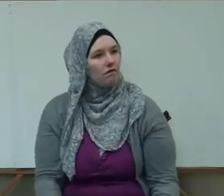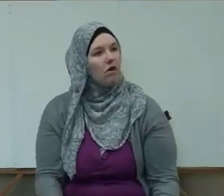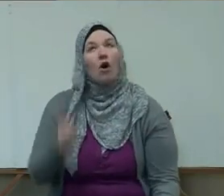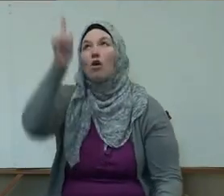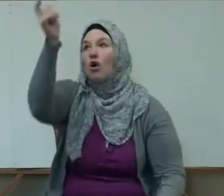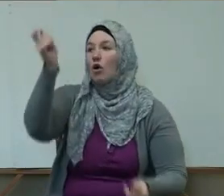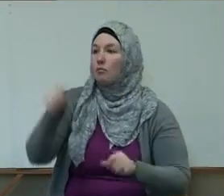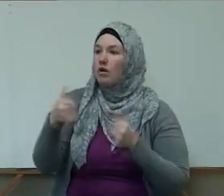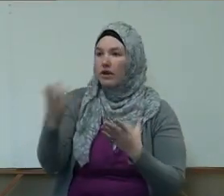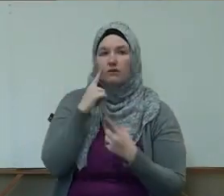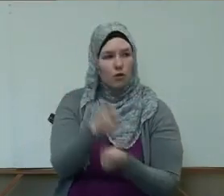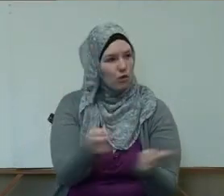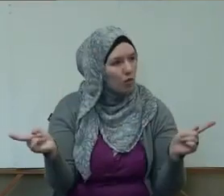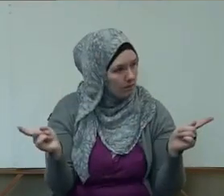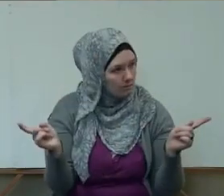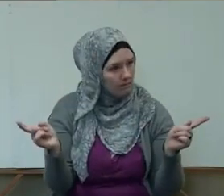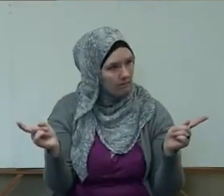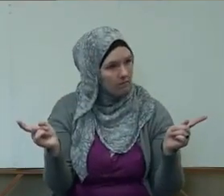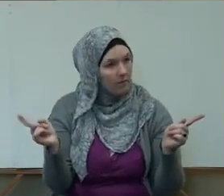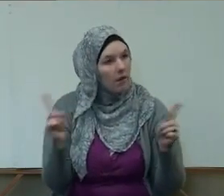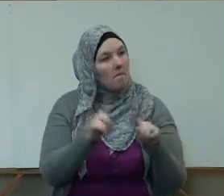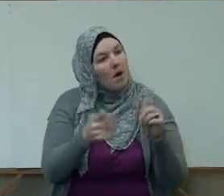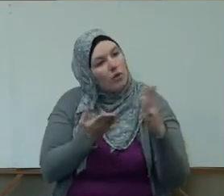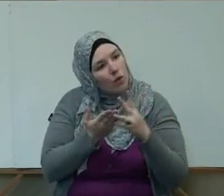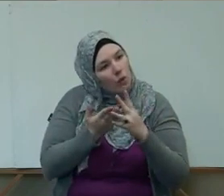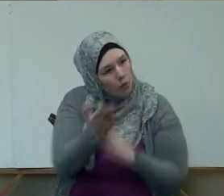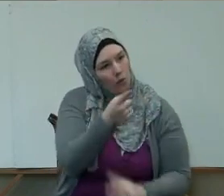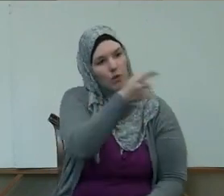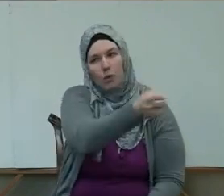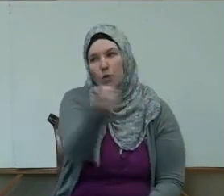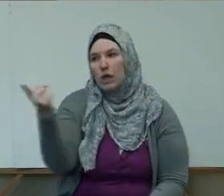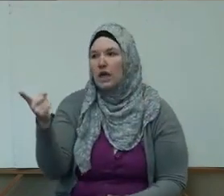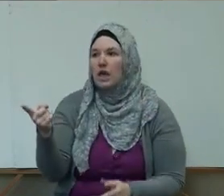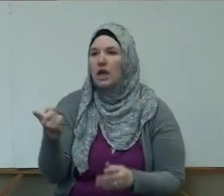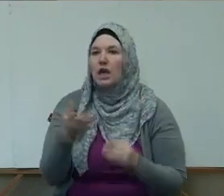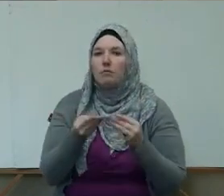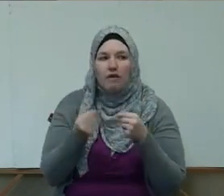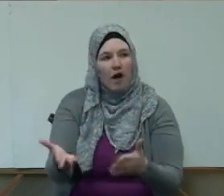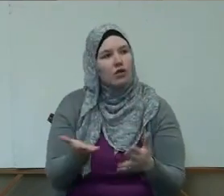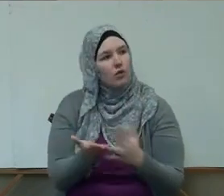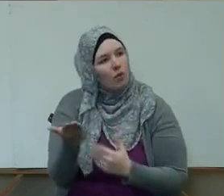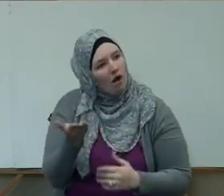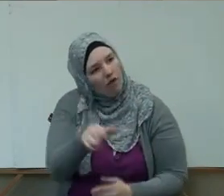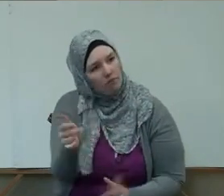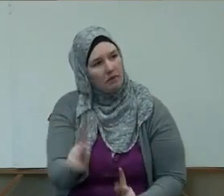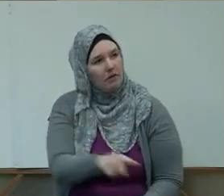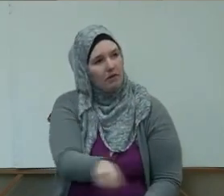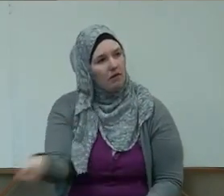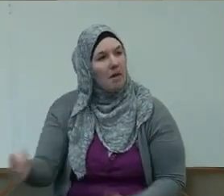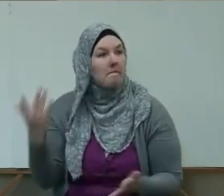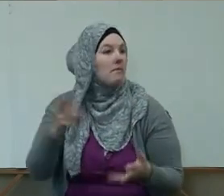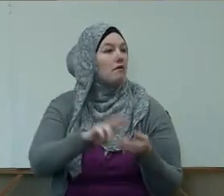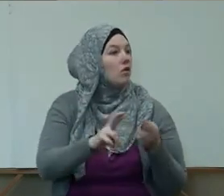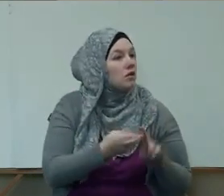Allah provides for you, but through you, He provides for others around you. Those others may be